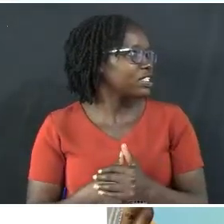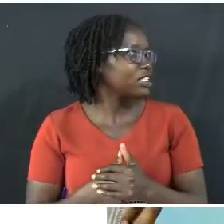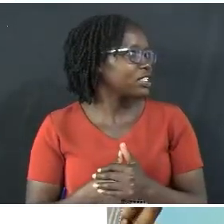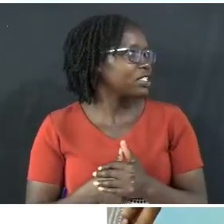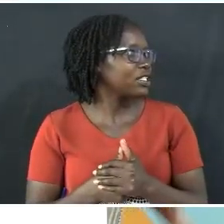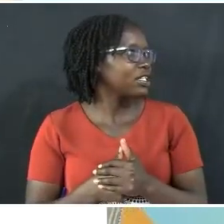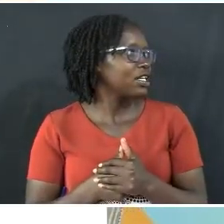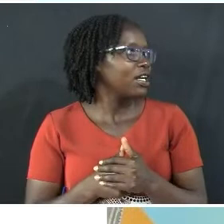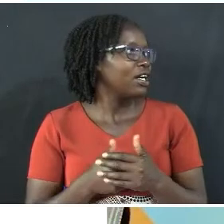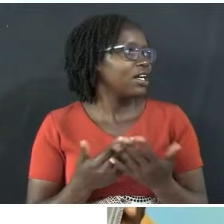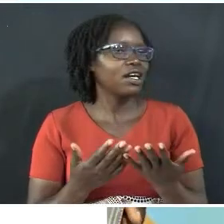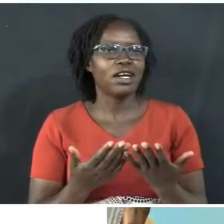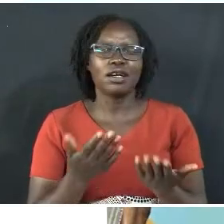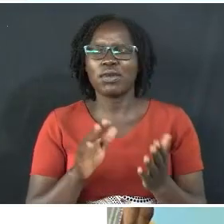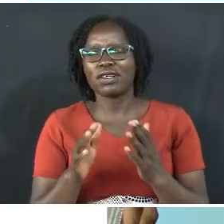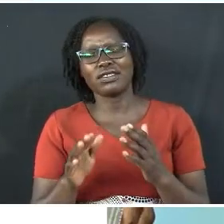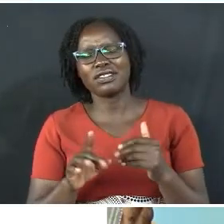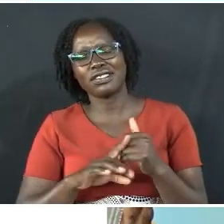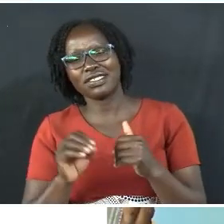about 36,000, I know.